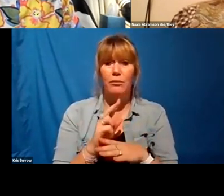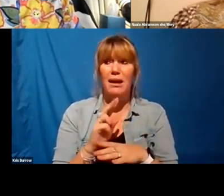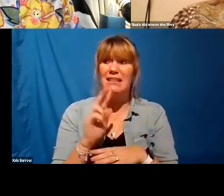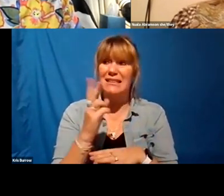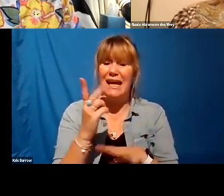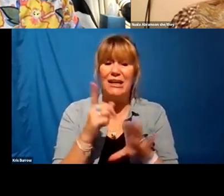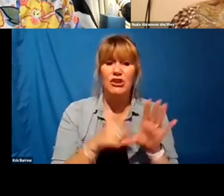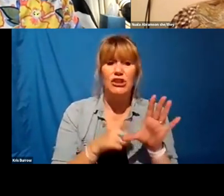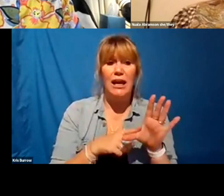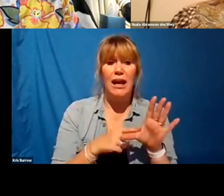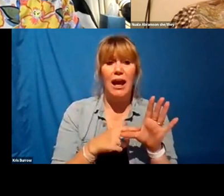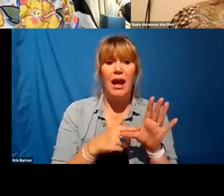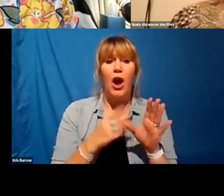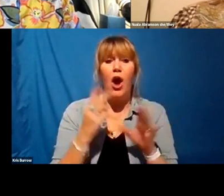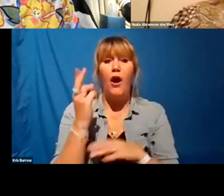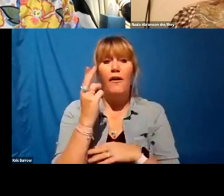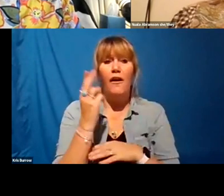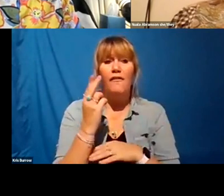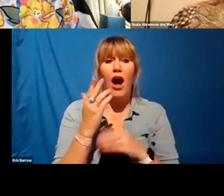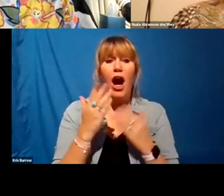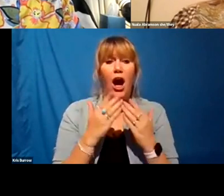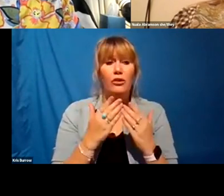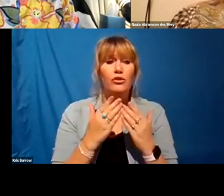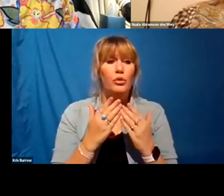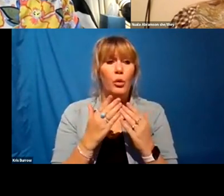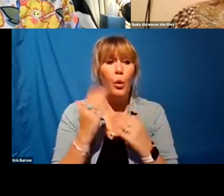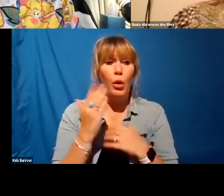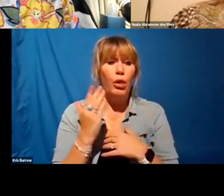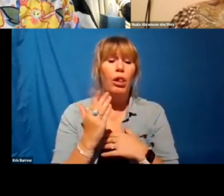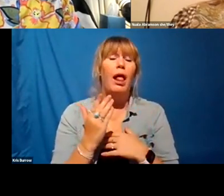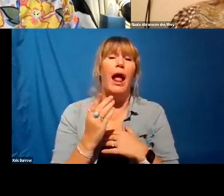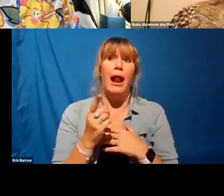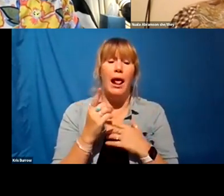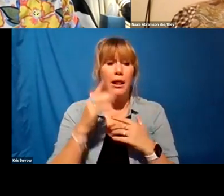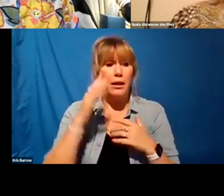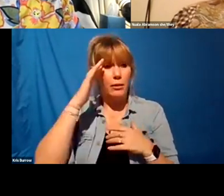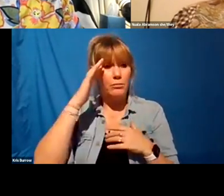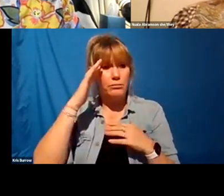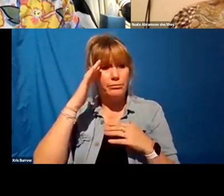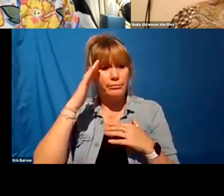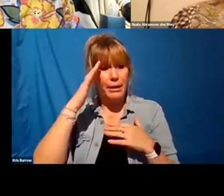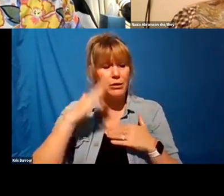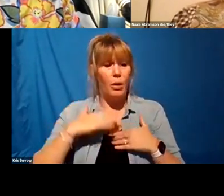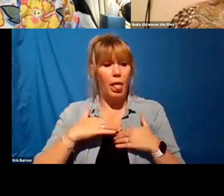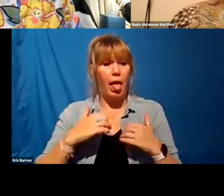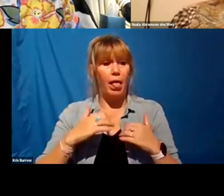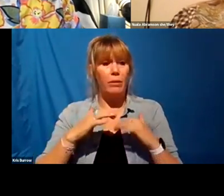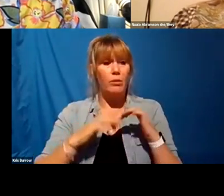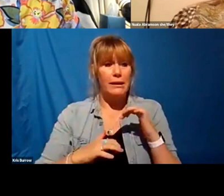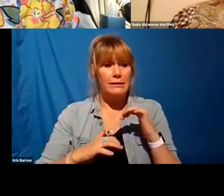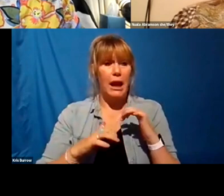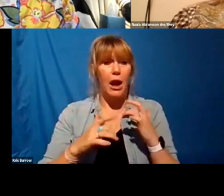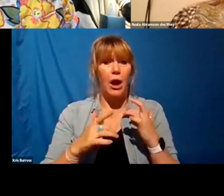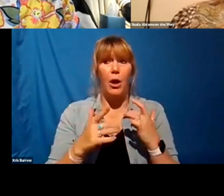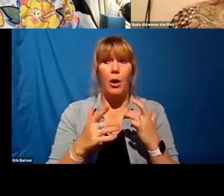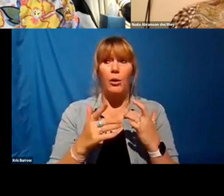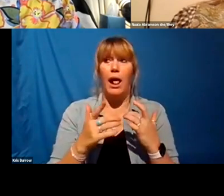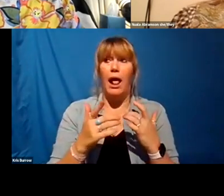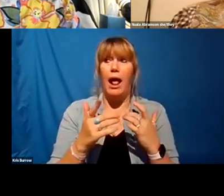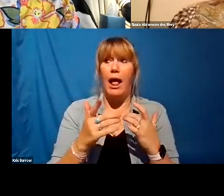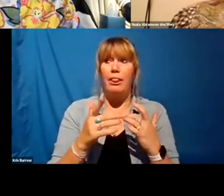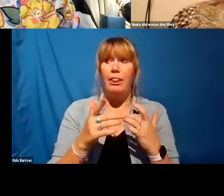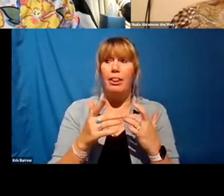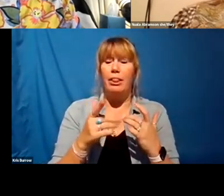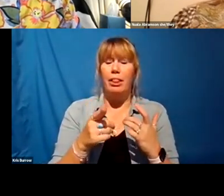had a breakdown and it was part of my recovery, so it was interesting to see someone talking about the